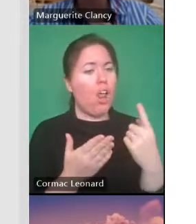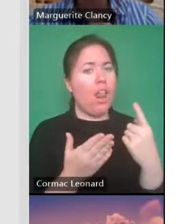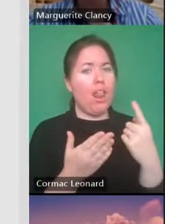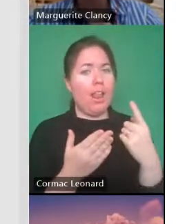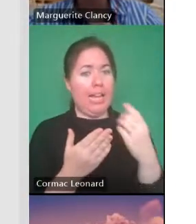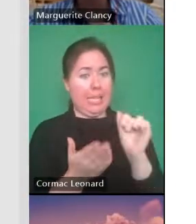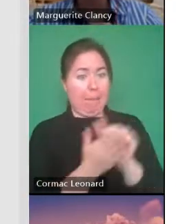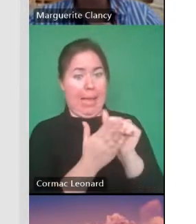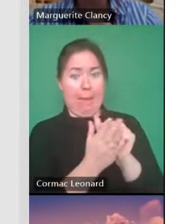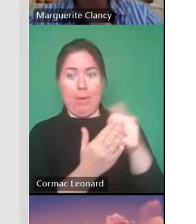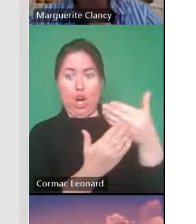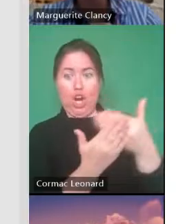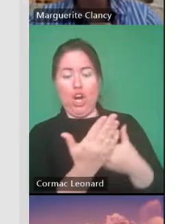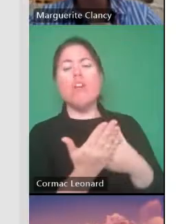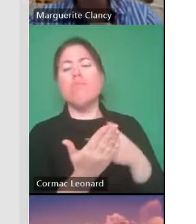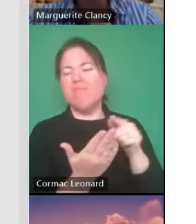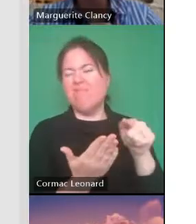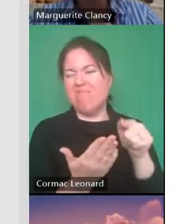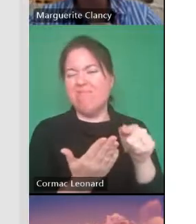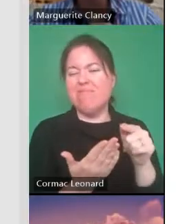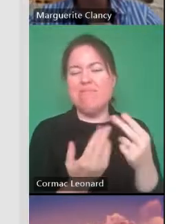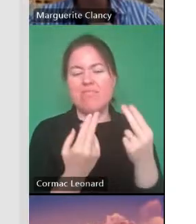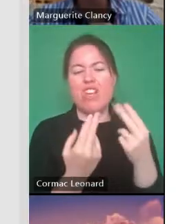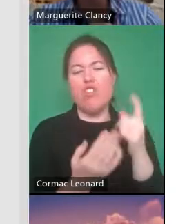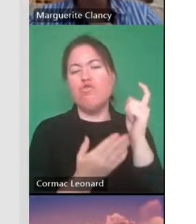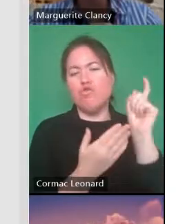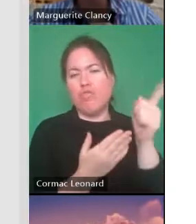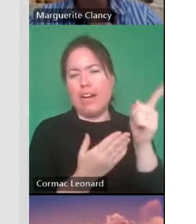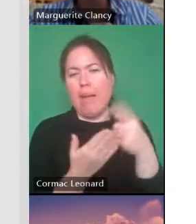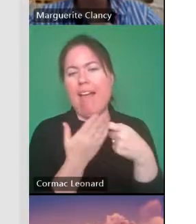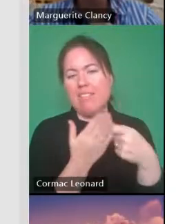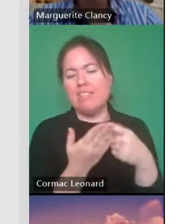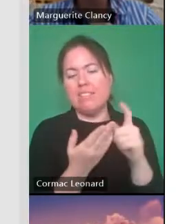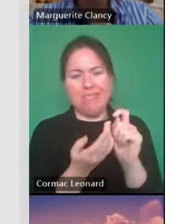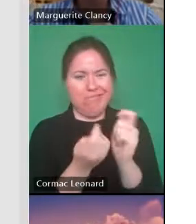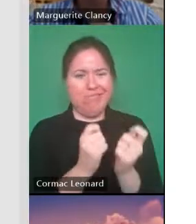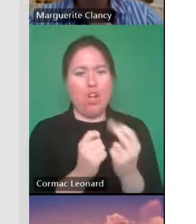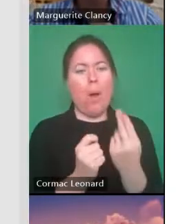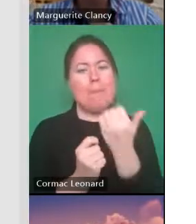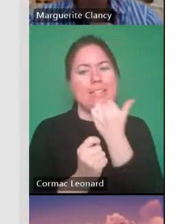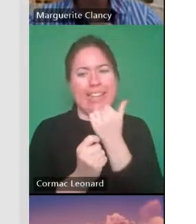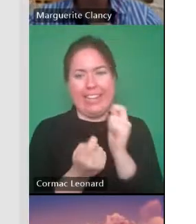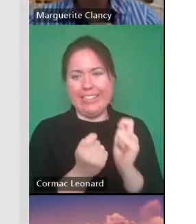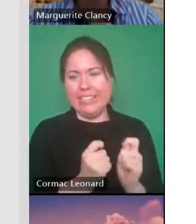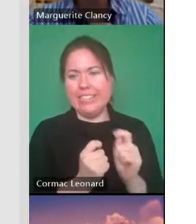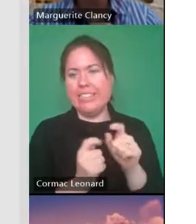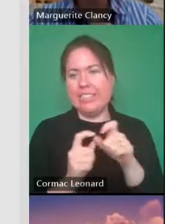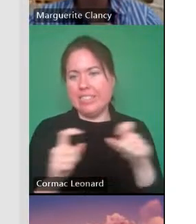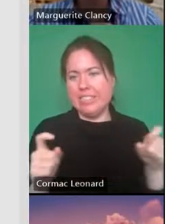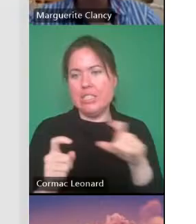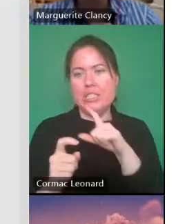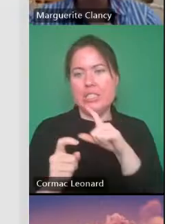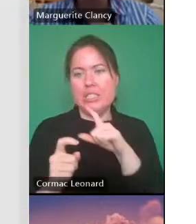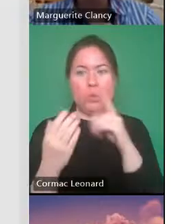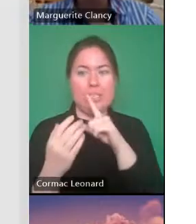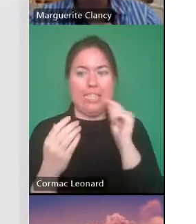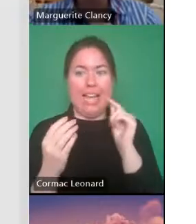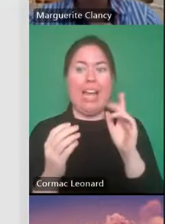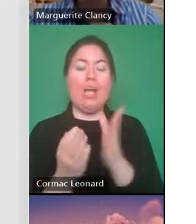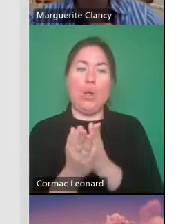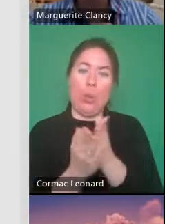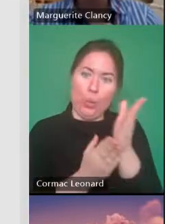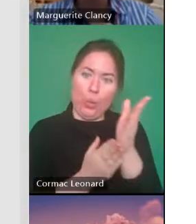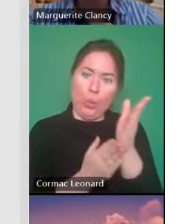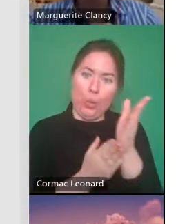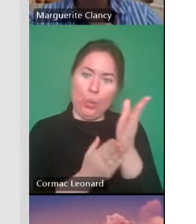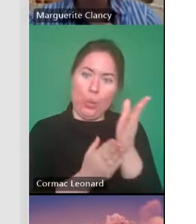format, I would recommend it and advise you to update that now to reflect that the portal